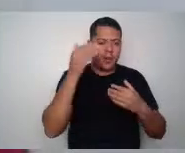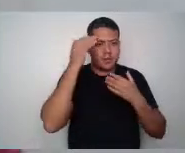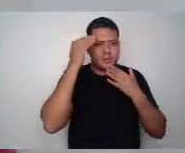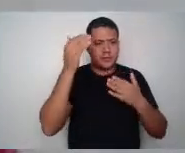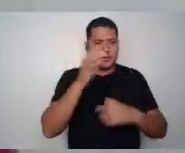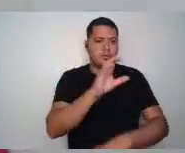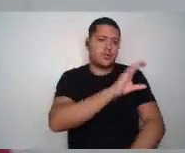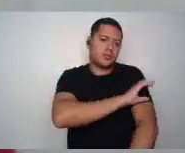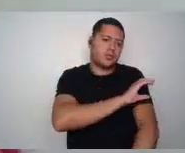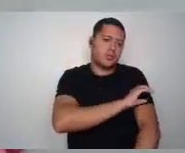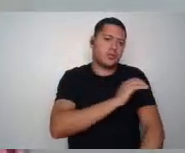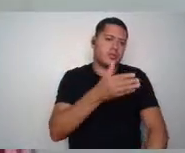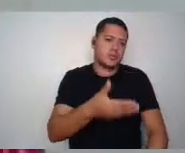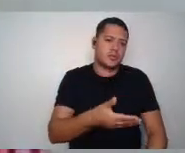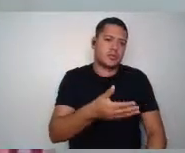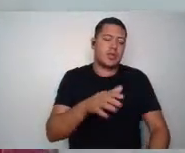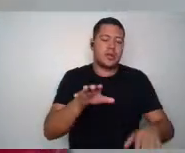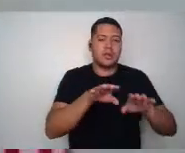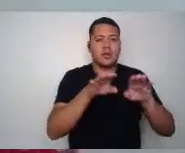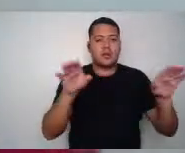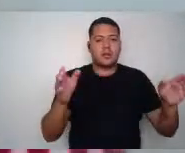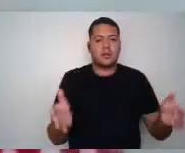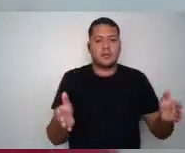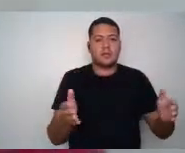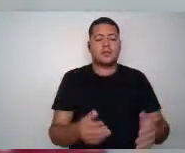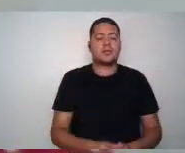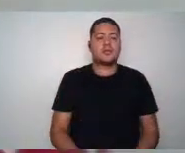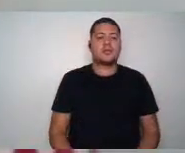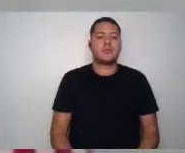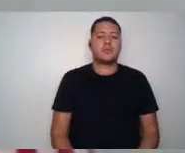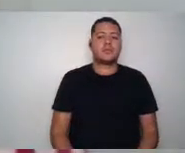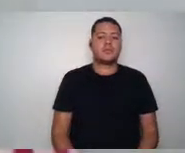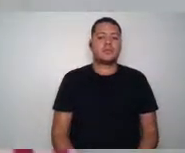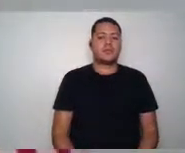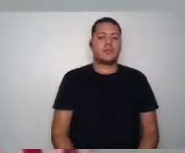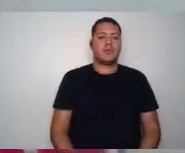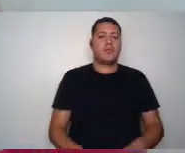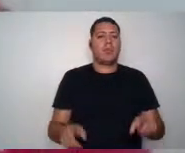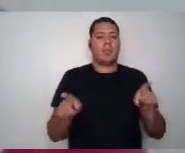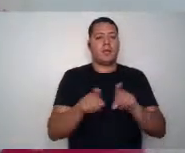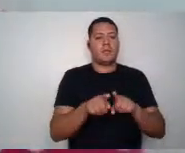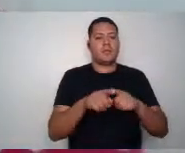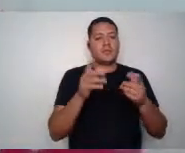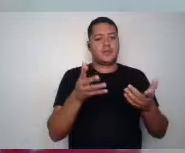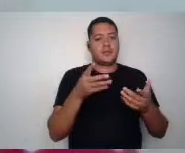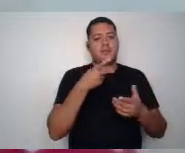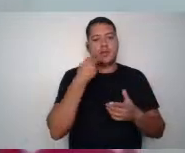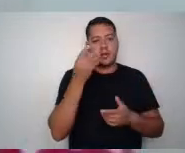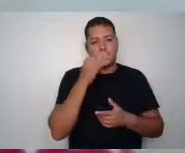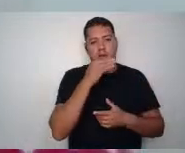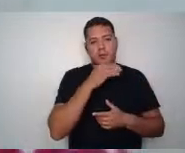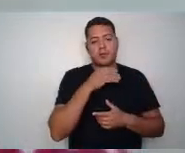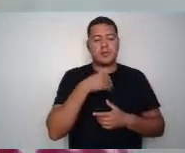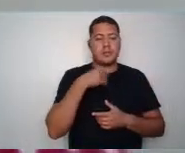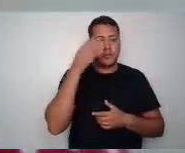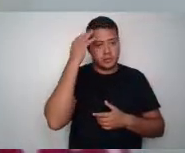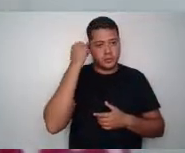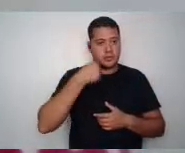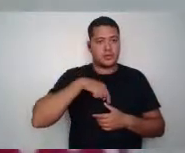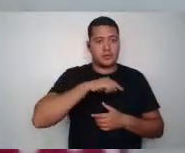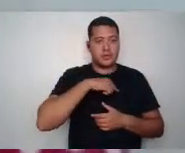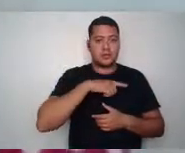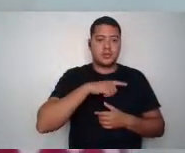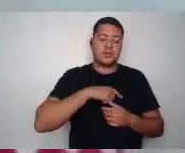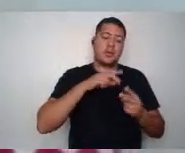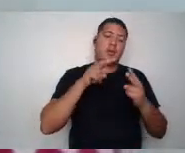here. And thank you, coordinators of this panel. And I know that we are in an